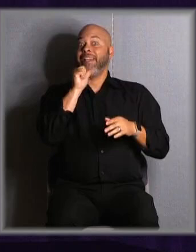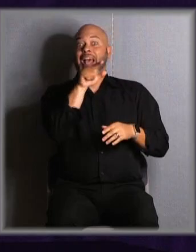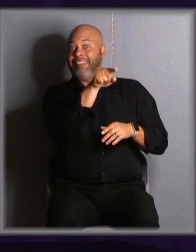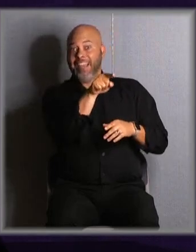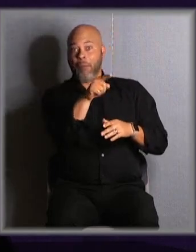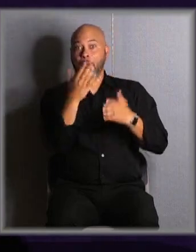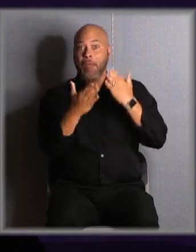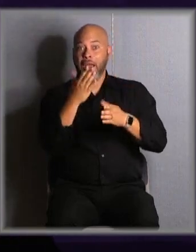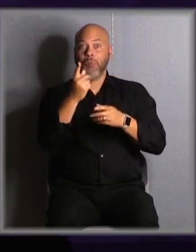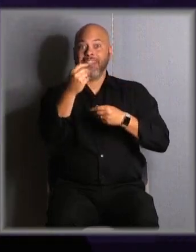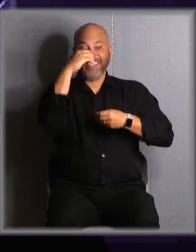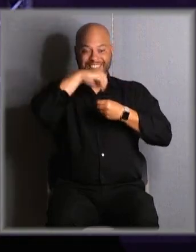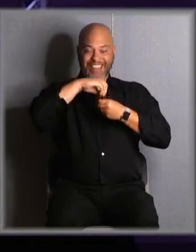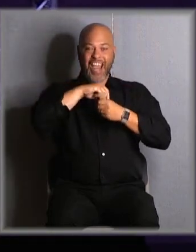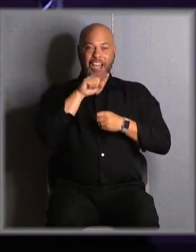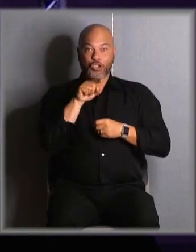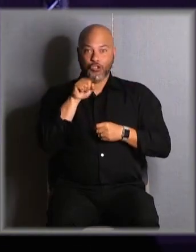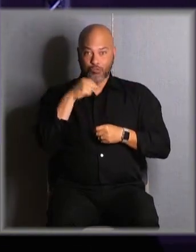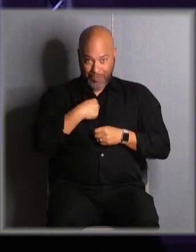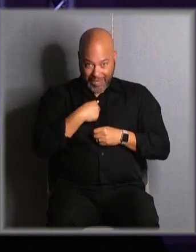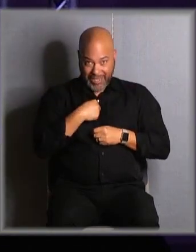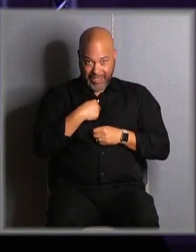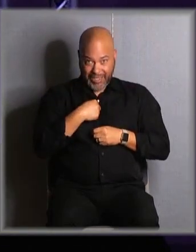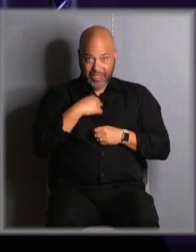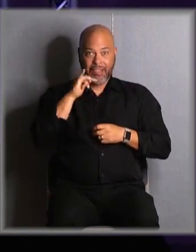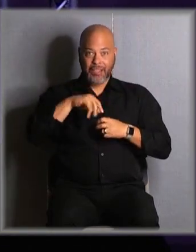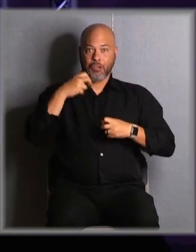be what's in.